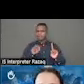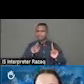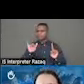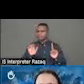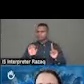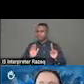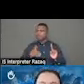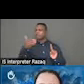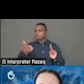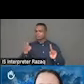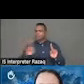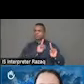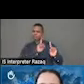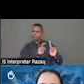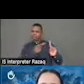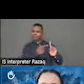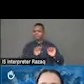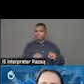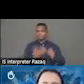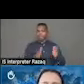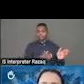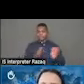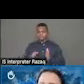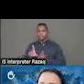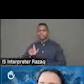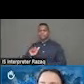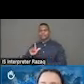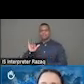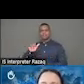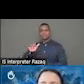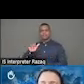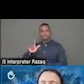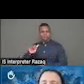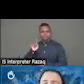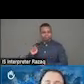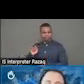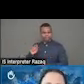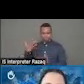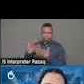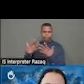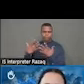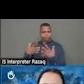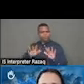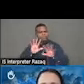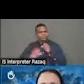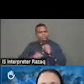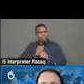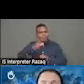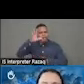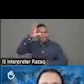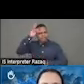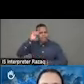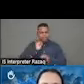of experience in different local and international NGOs and is currently working as the Inclusive Education Program Manager in the Save the